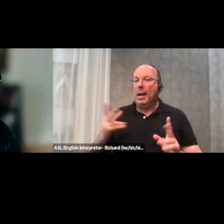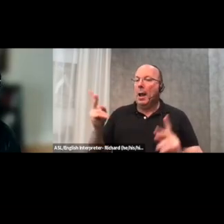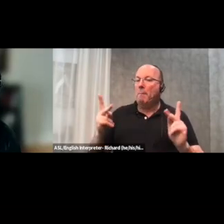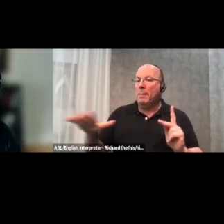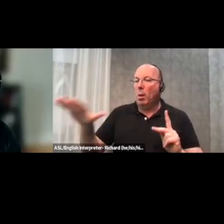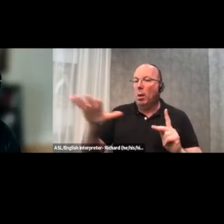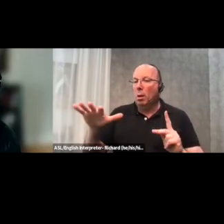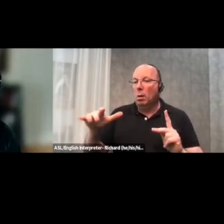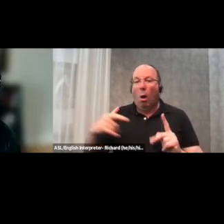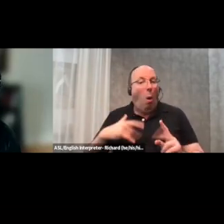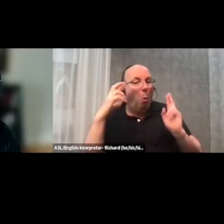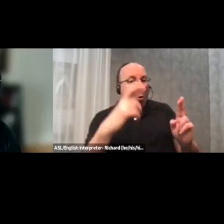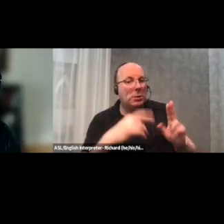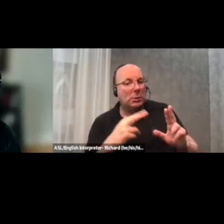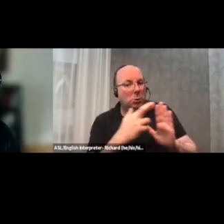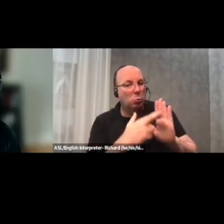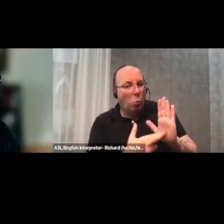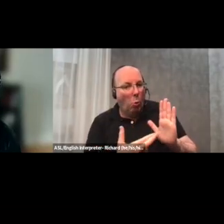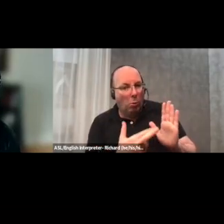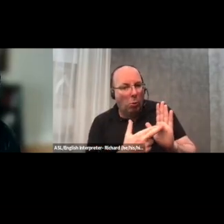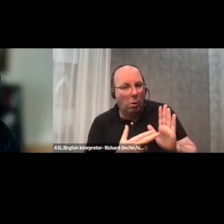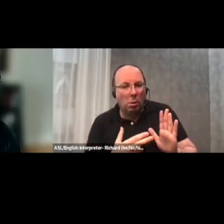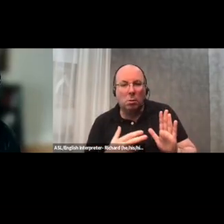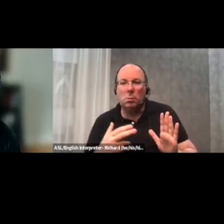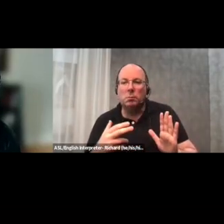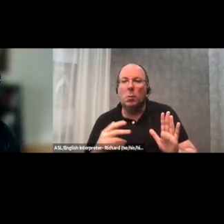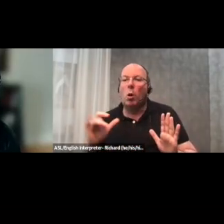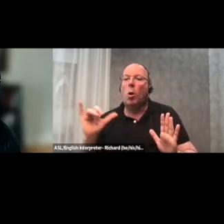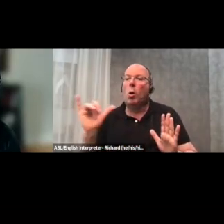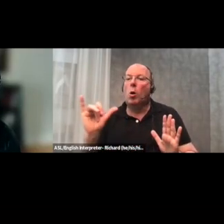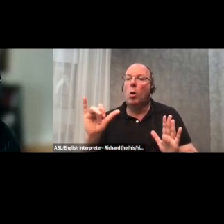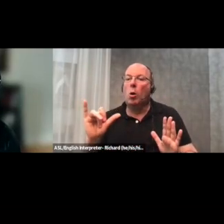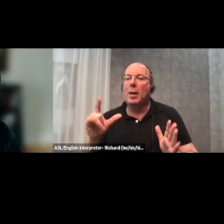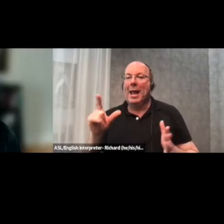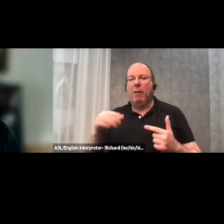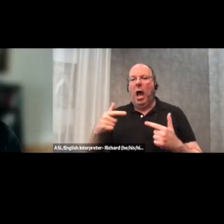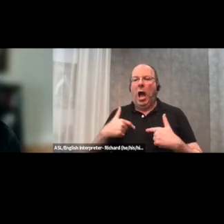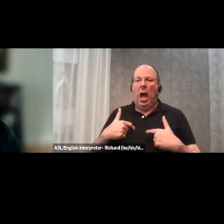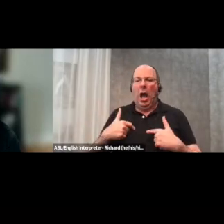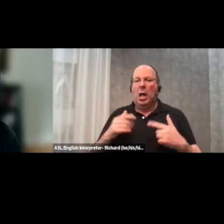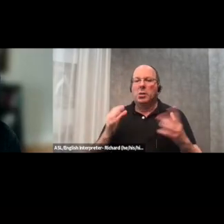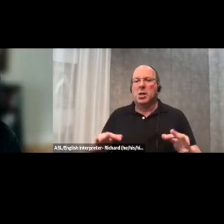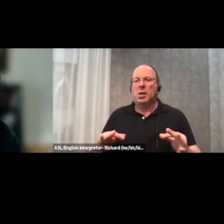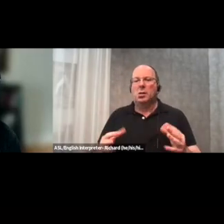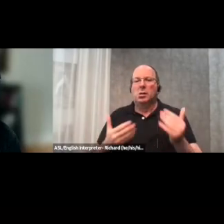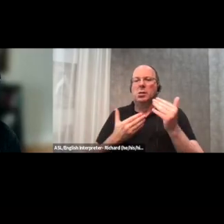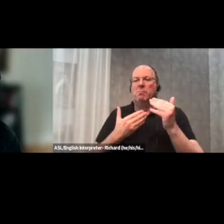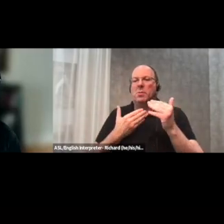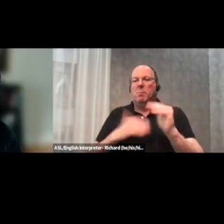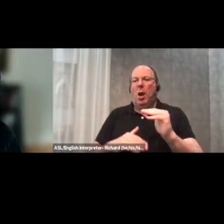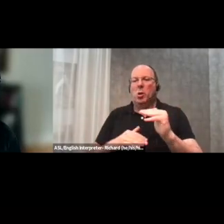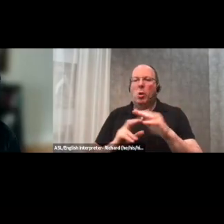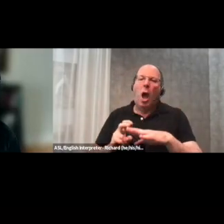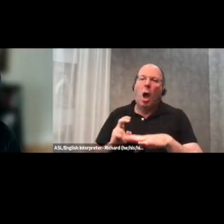going to respect that rule that you made for yourself. But we also have to talk about crossing our own boundaries and how we feel when we do that with